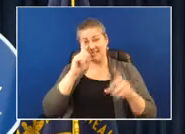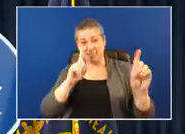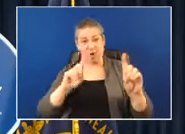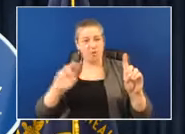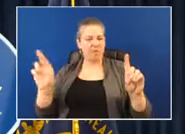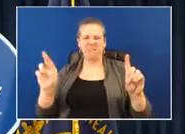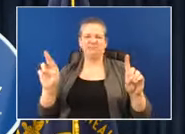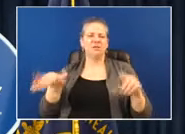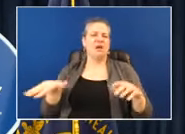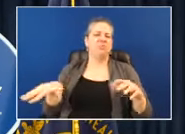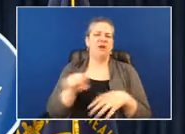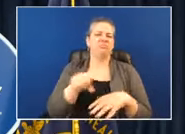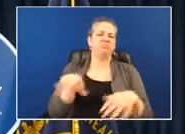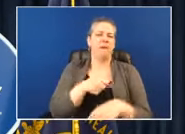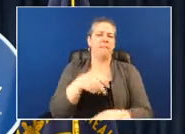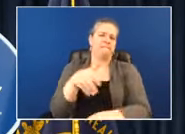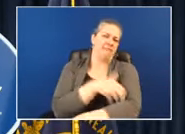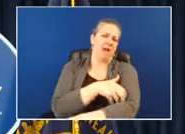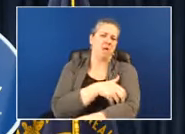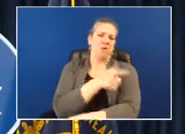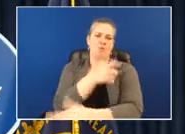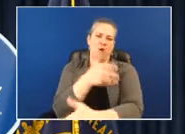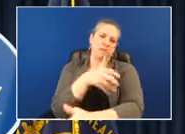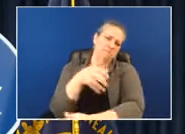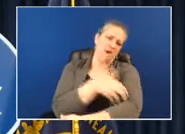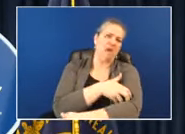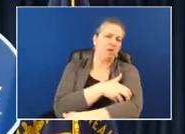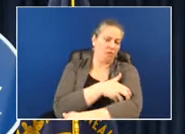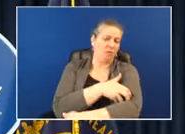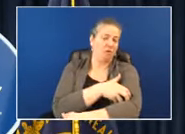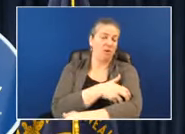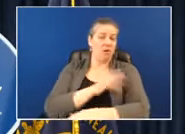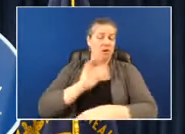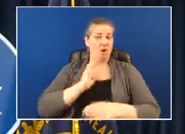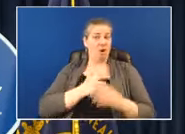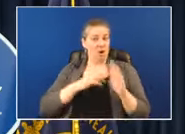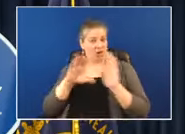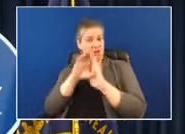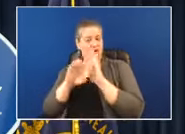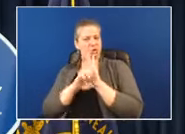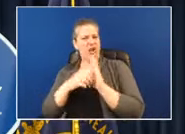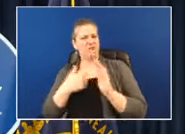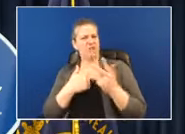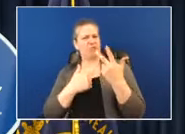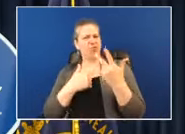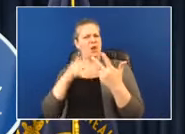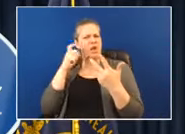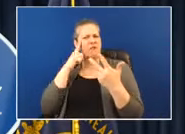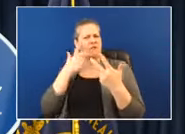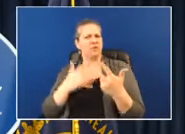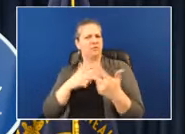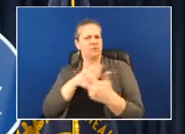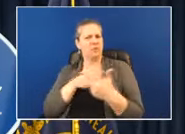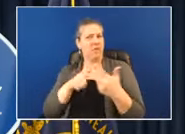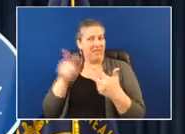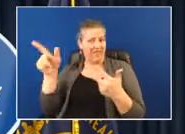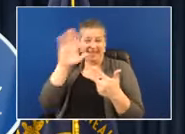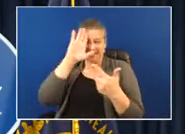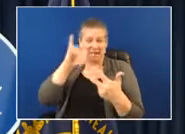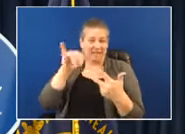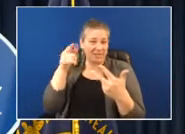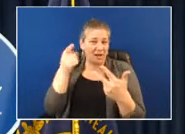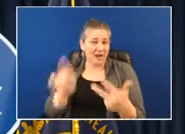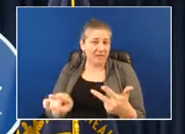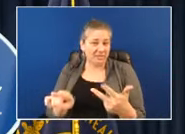this time. And our Constitution was set up with three branches of government because this was expected, right?